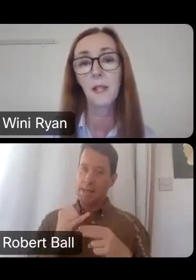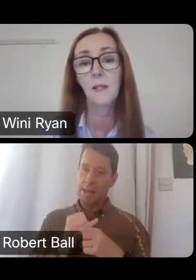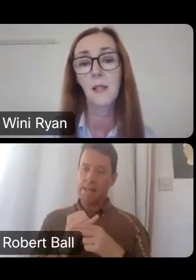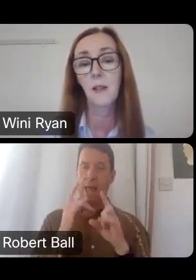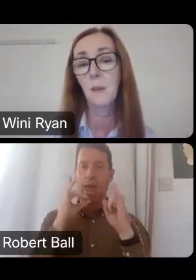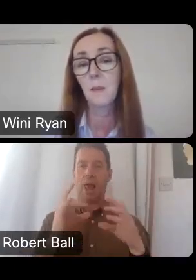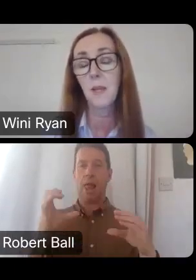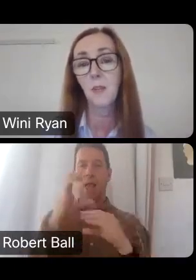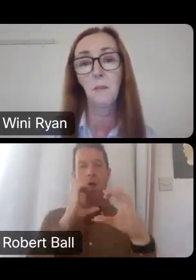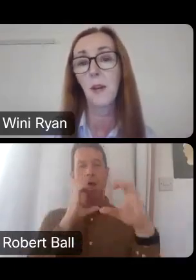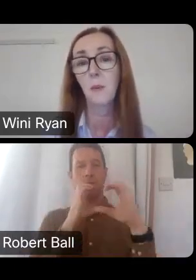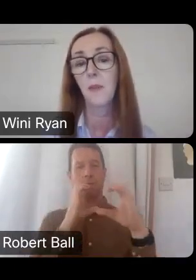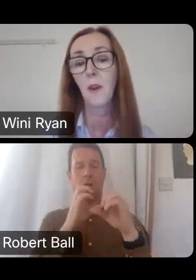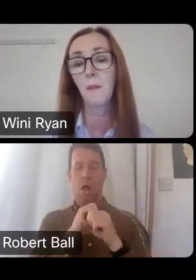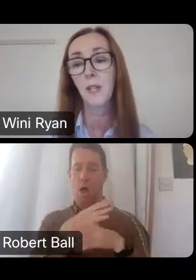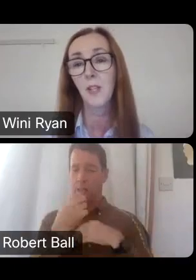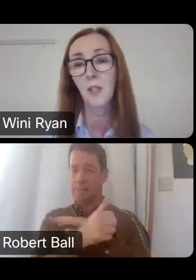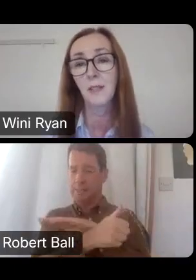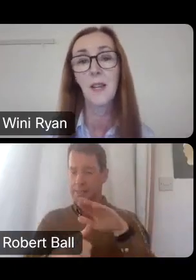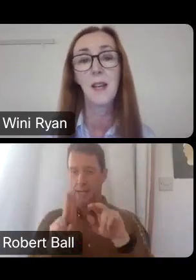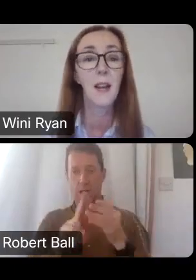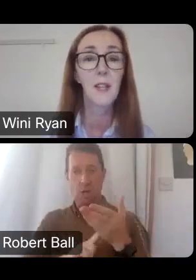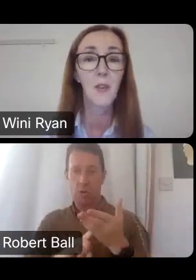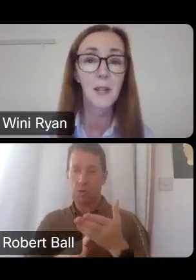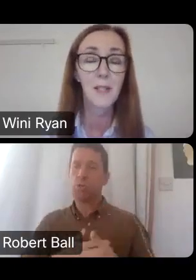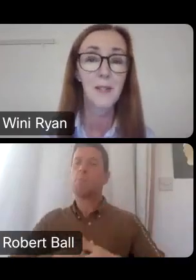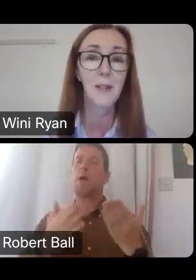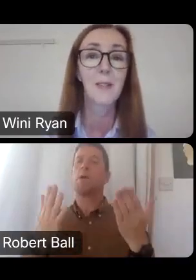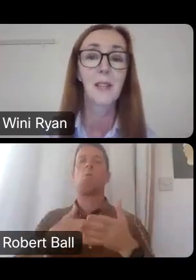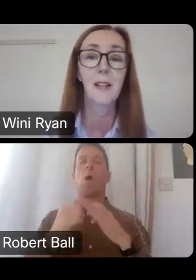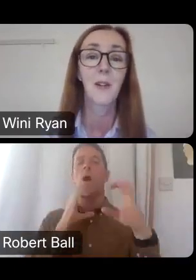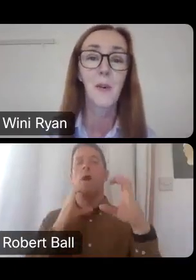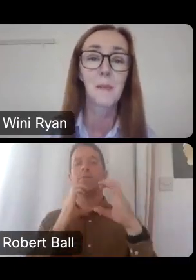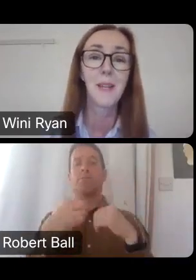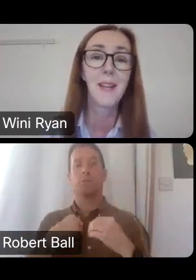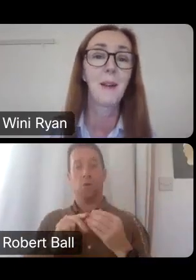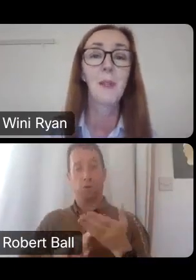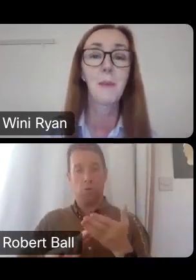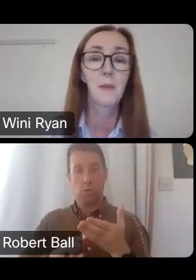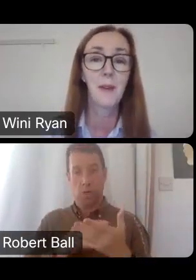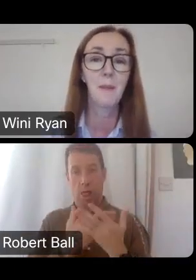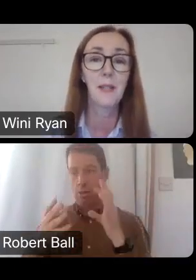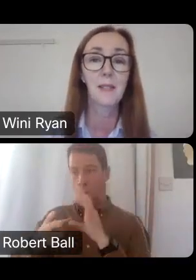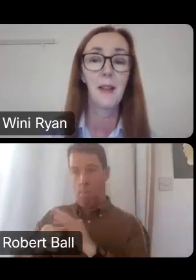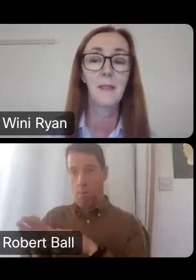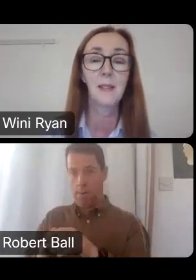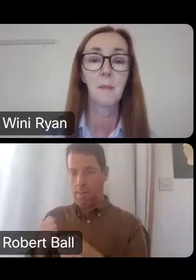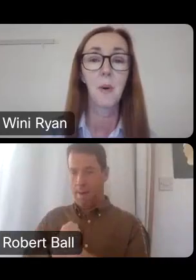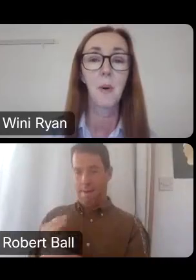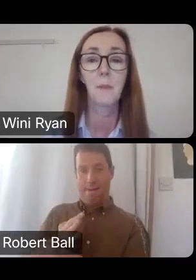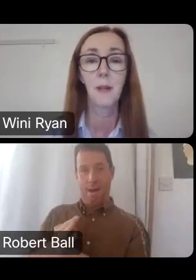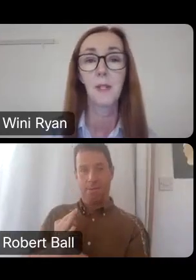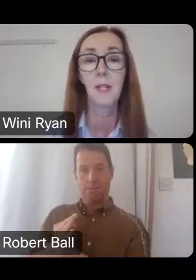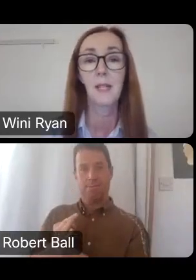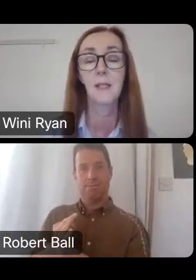of the skills here can be used no matter what the conversation is. I try to use a lot of the skills at home with my own family. So, and that's a